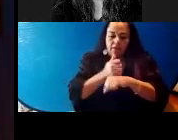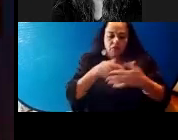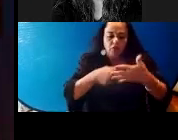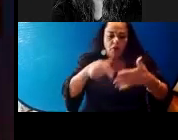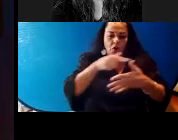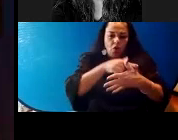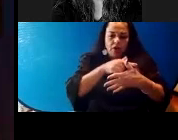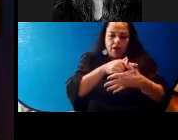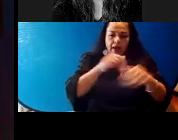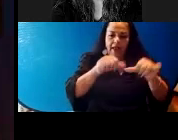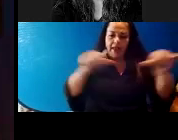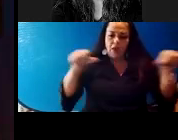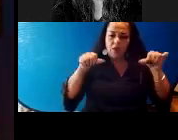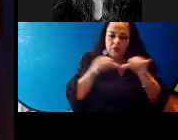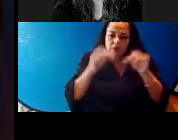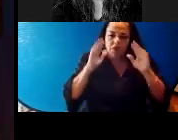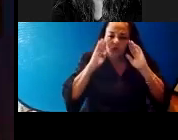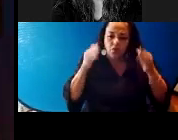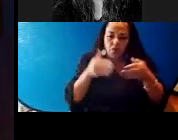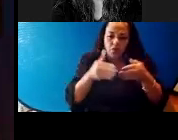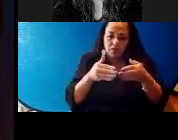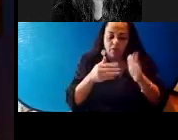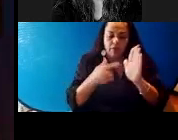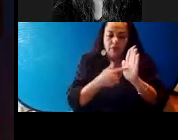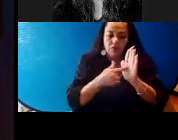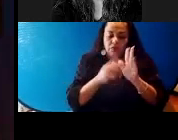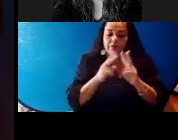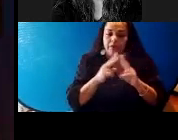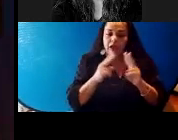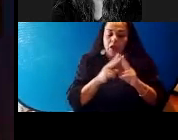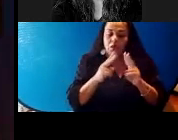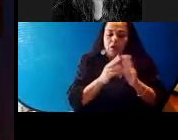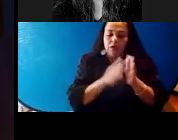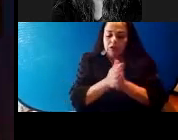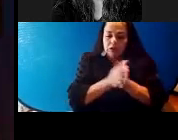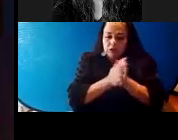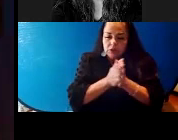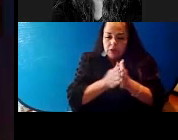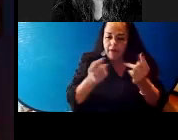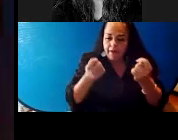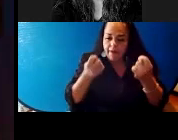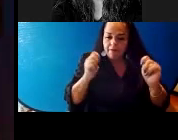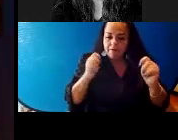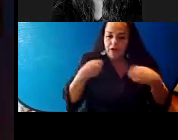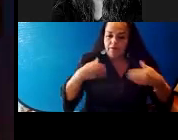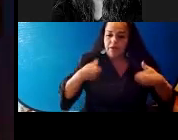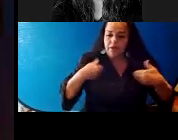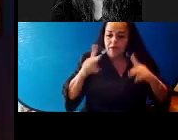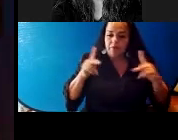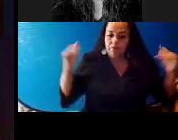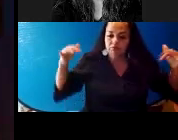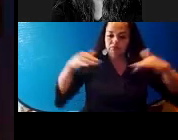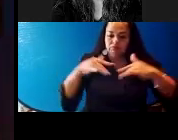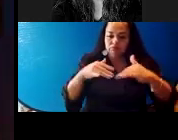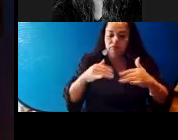that they were going to focus on. And this was a very robust effort to have young people come in to generate ideas, a lot